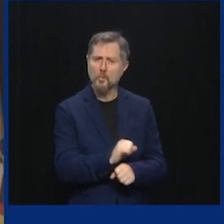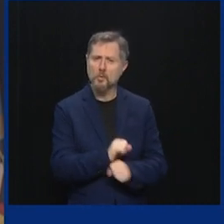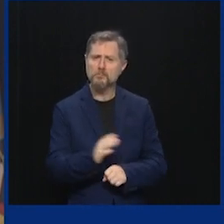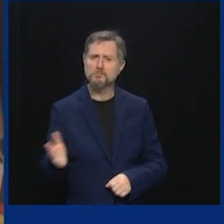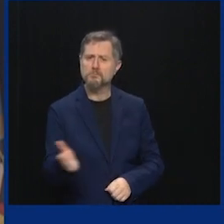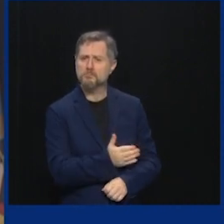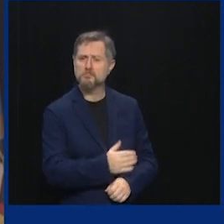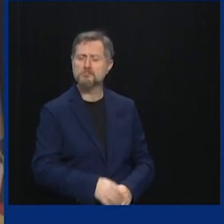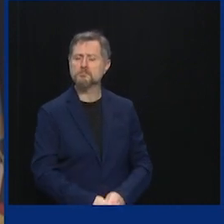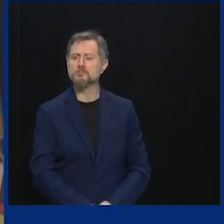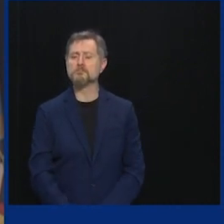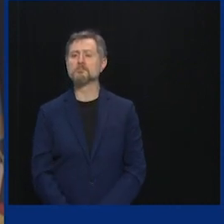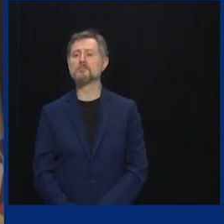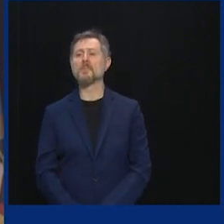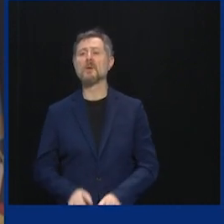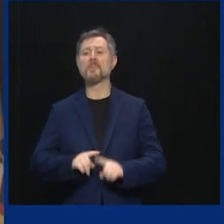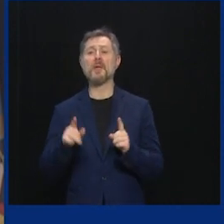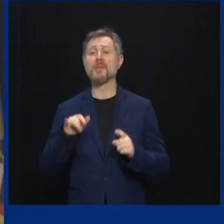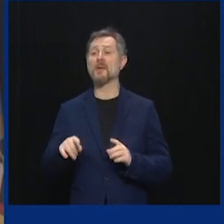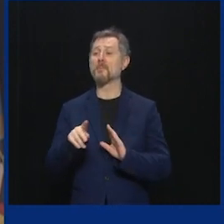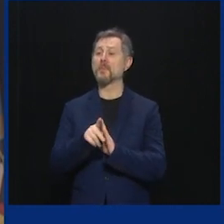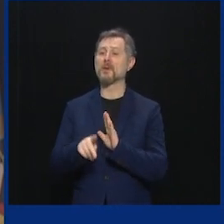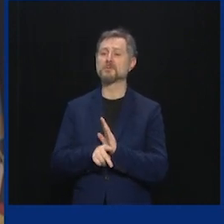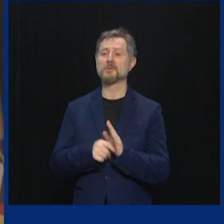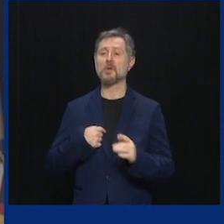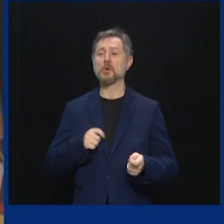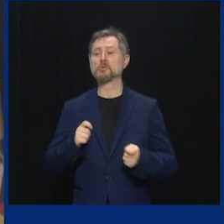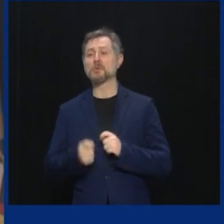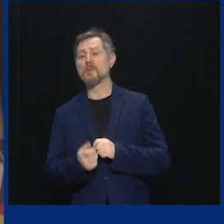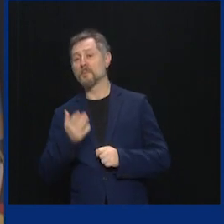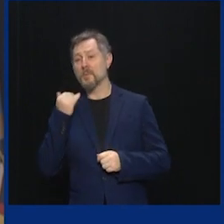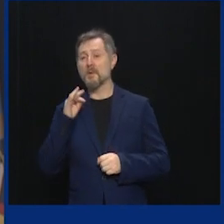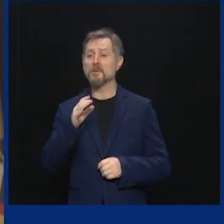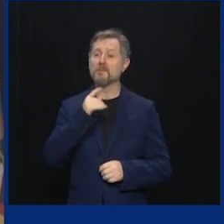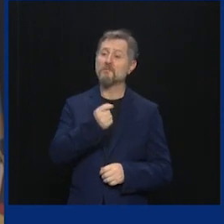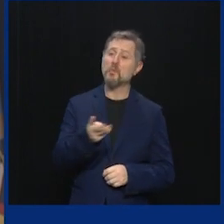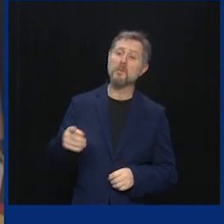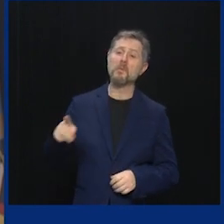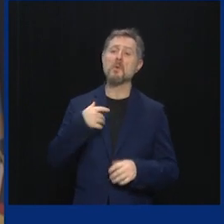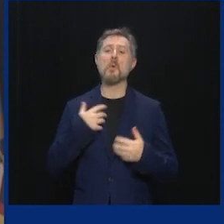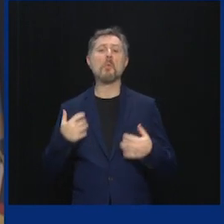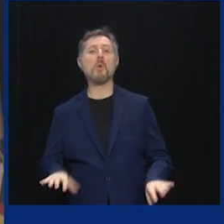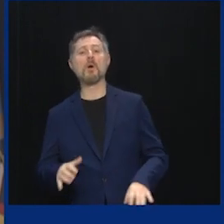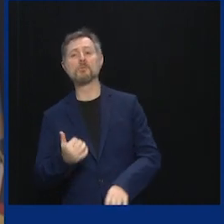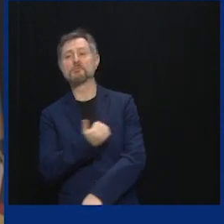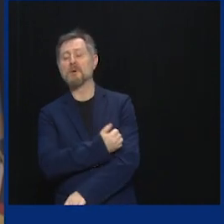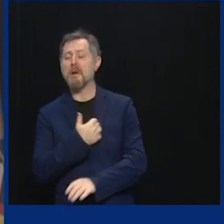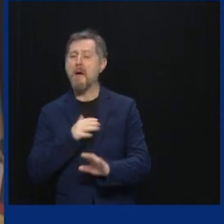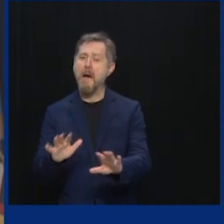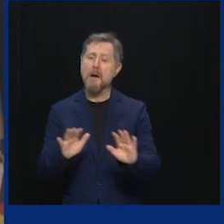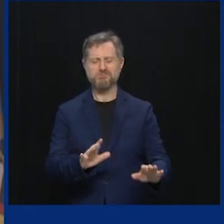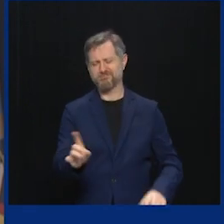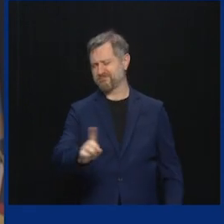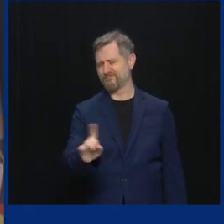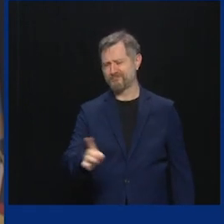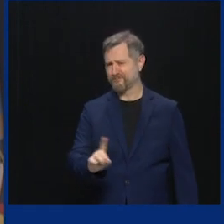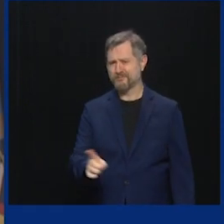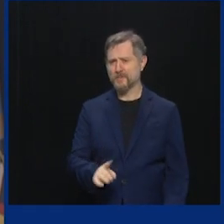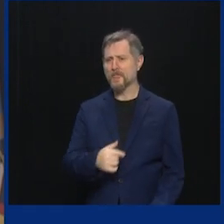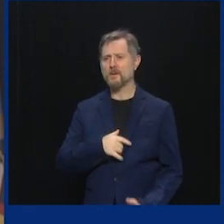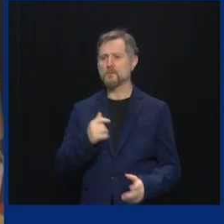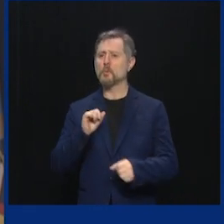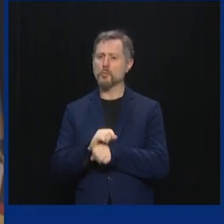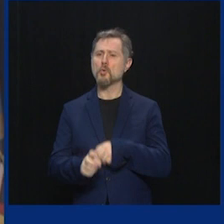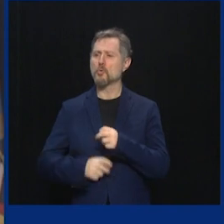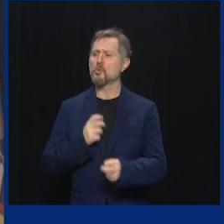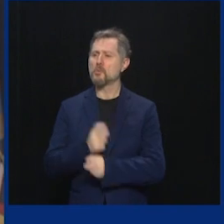I can't change a policy because of some individuals who made that personal decision. That is why we are working very hard to